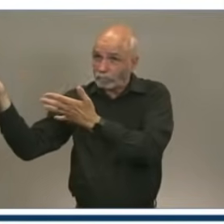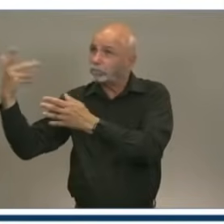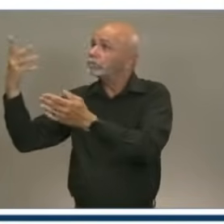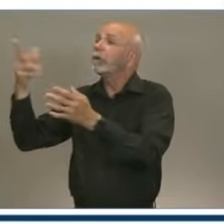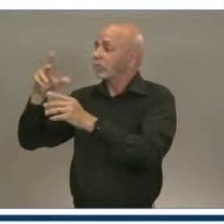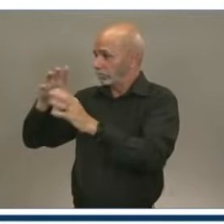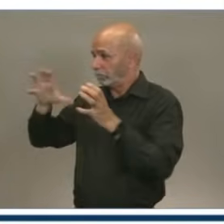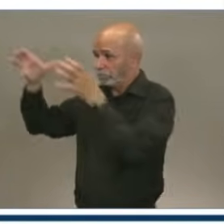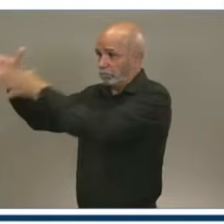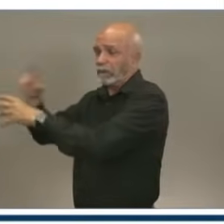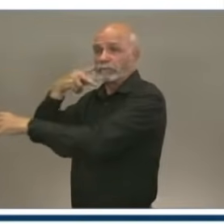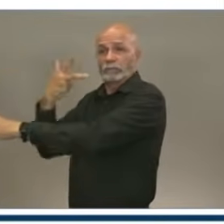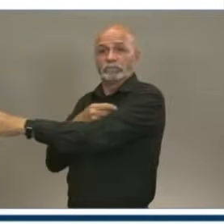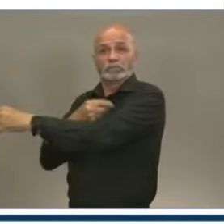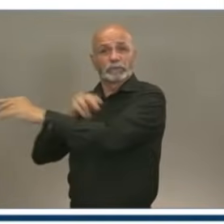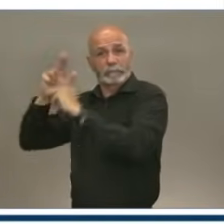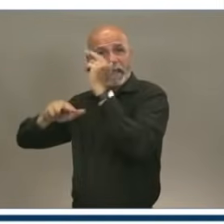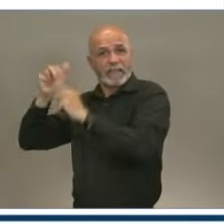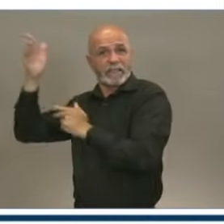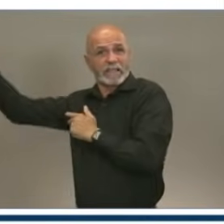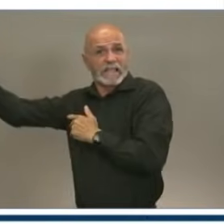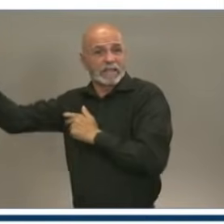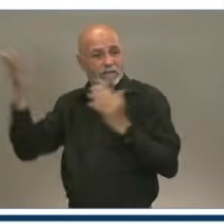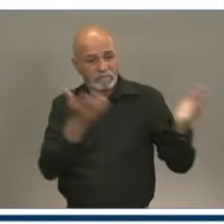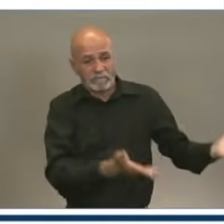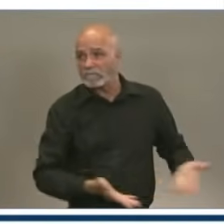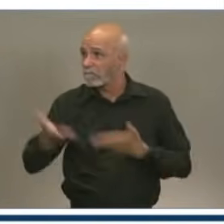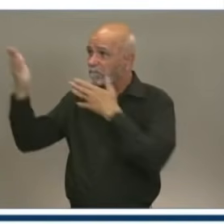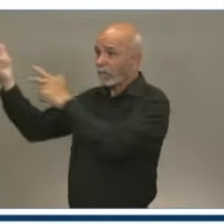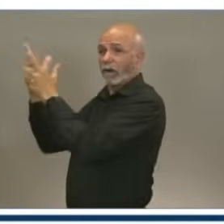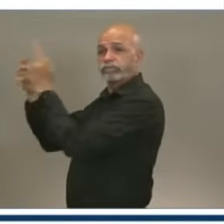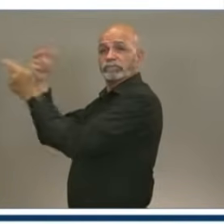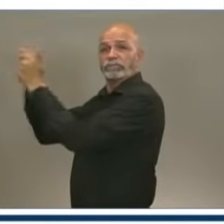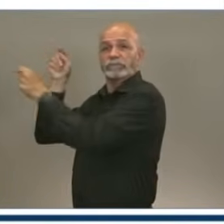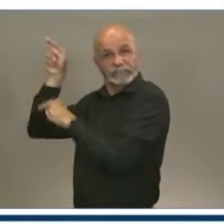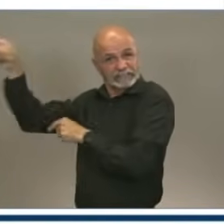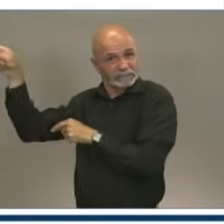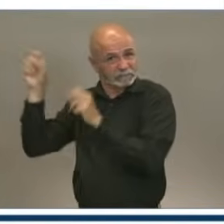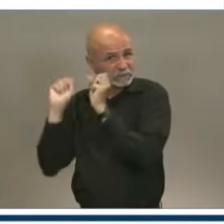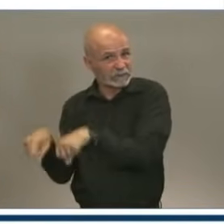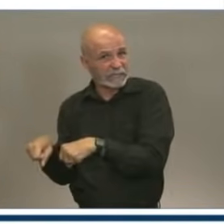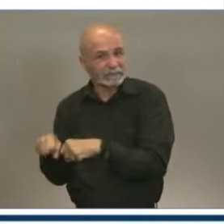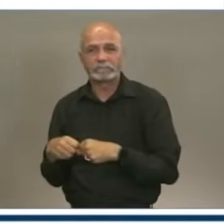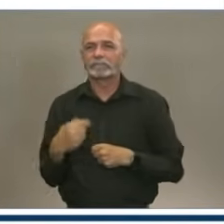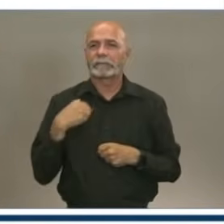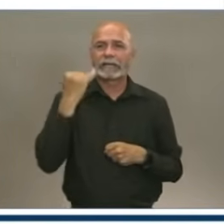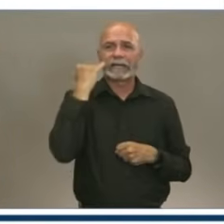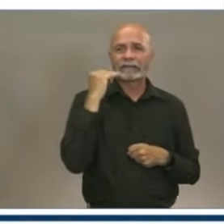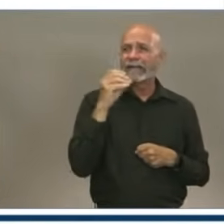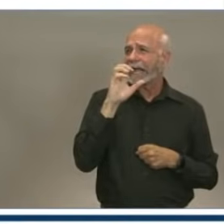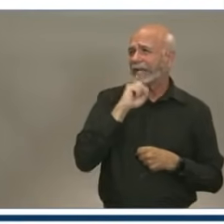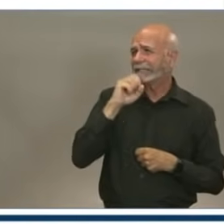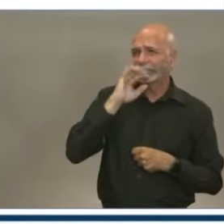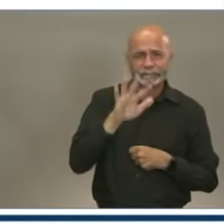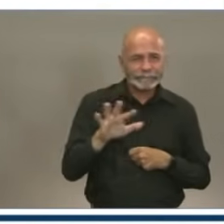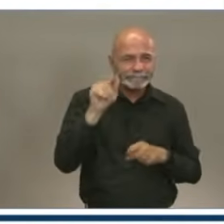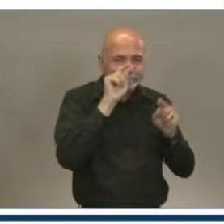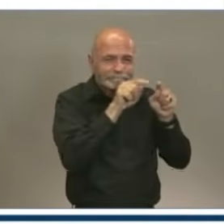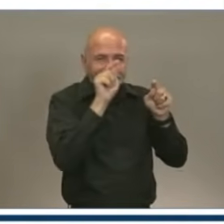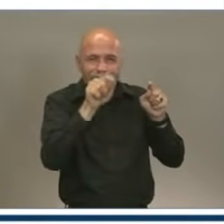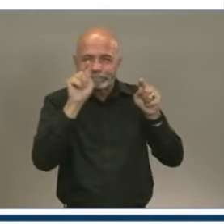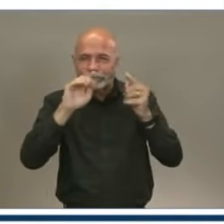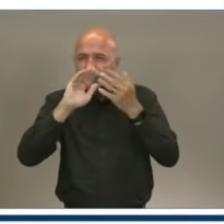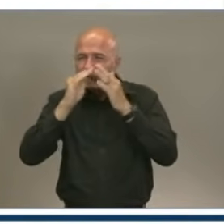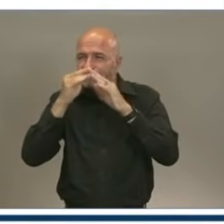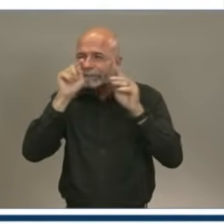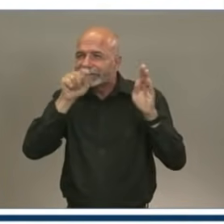that vaccine is readily available. And we continue to look at our data, both on age group, and I've talked about here previously, especially